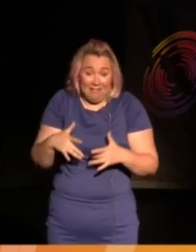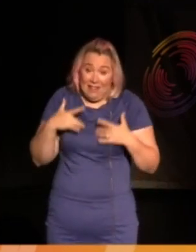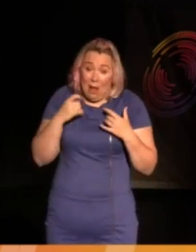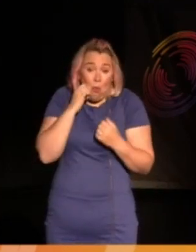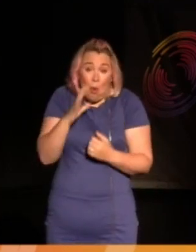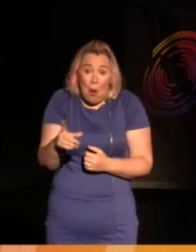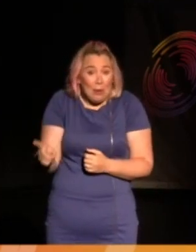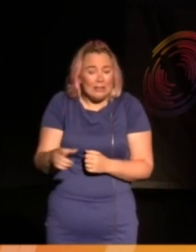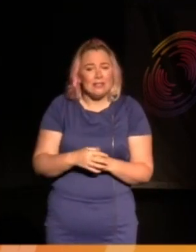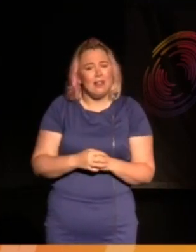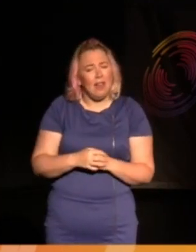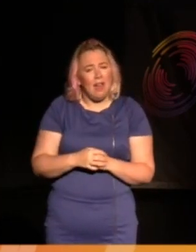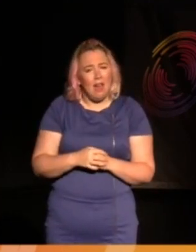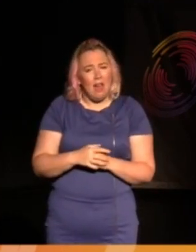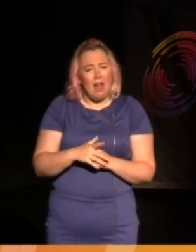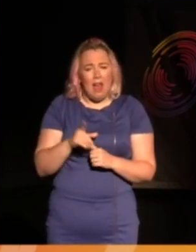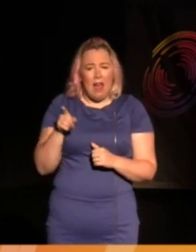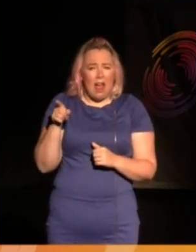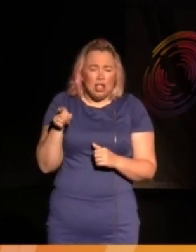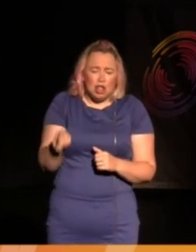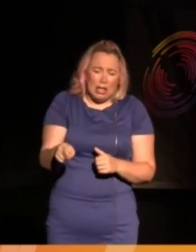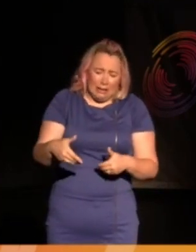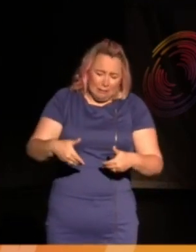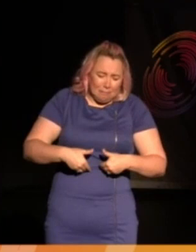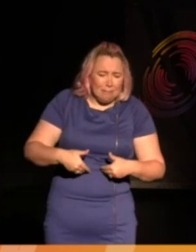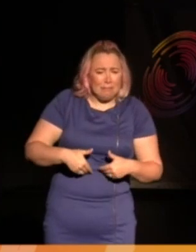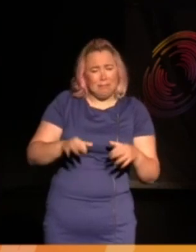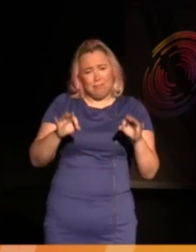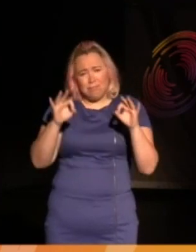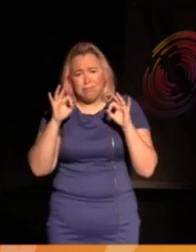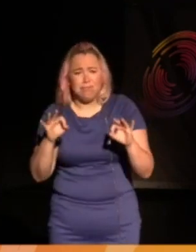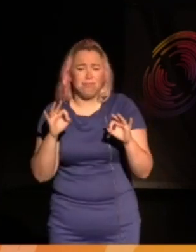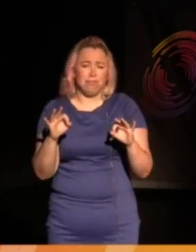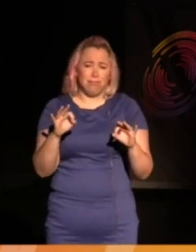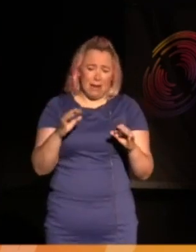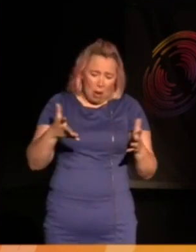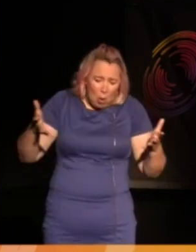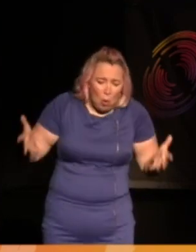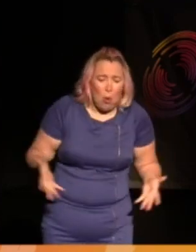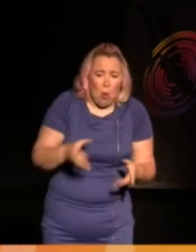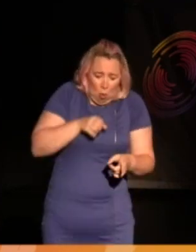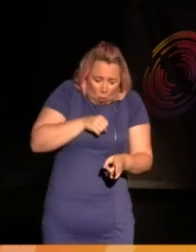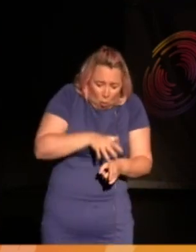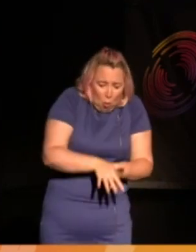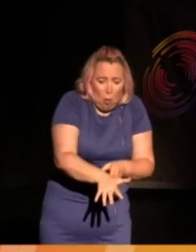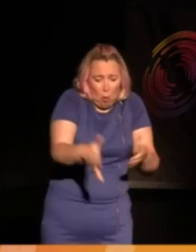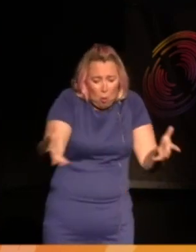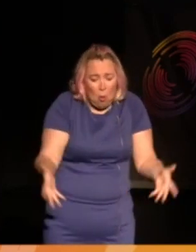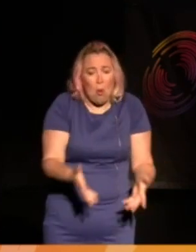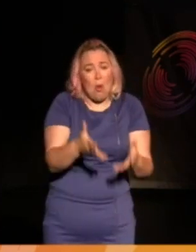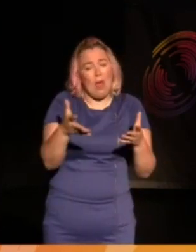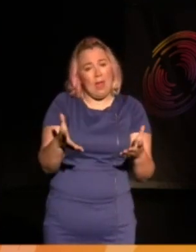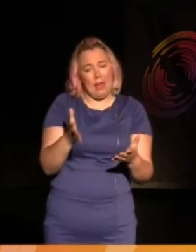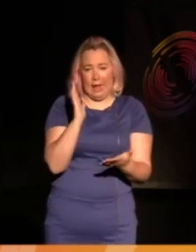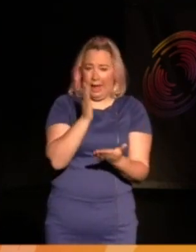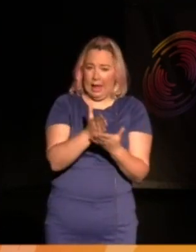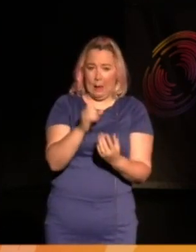the unlikely, the improbable, the fantastic, was vital precisely because it was necessary.